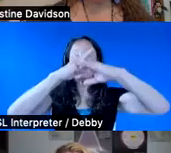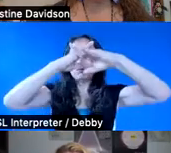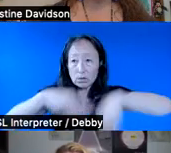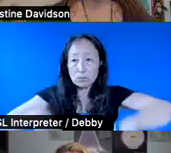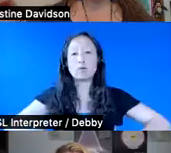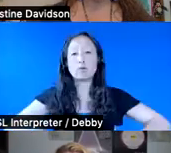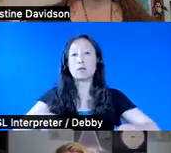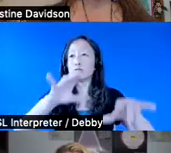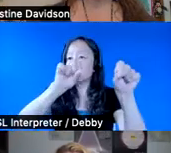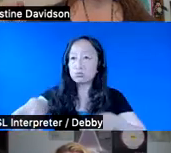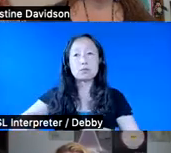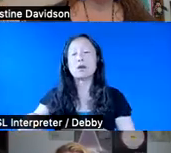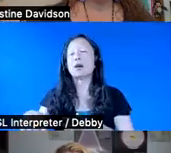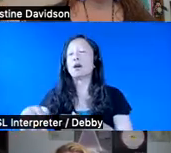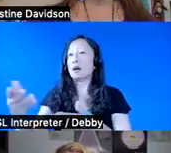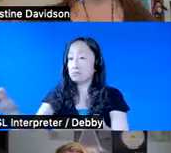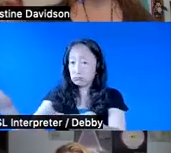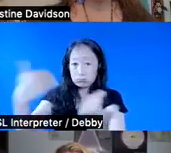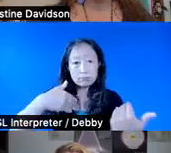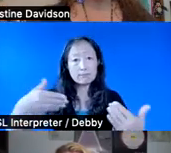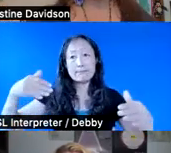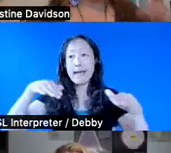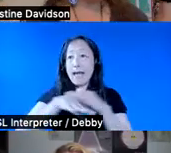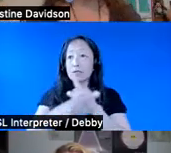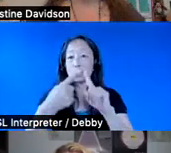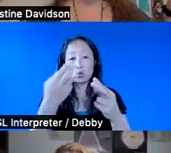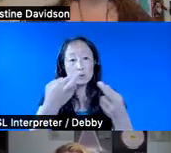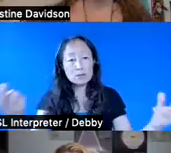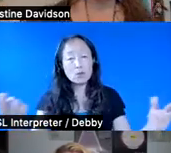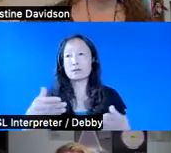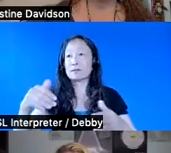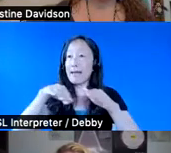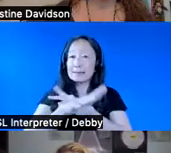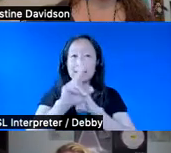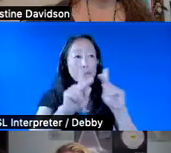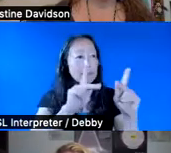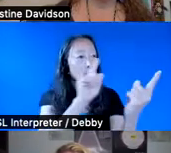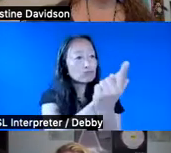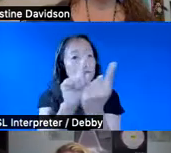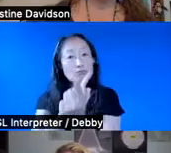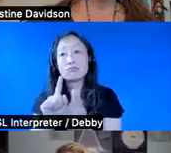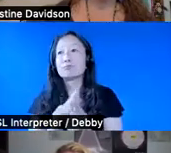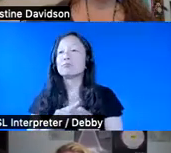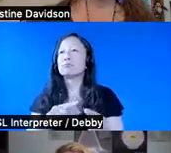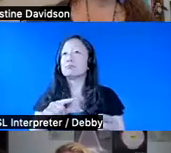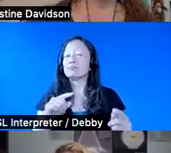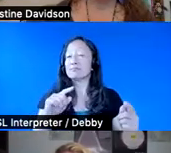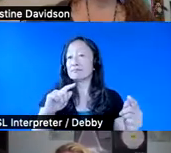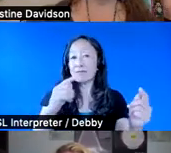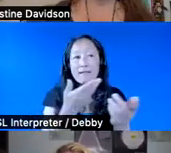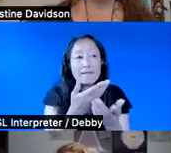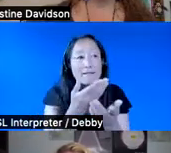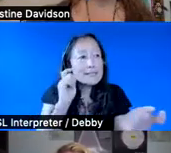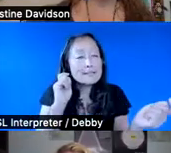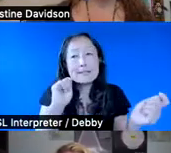create access to resources and people and things and change community dynamics so we feel supported and